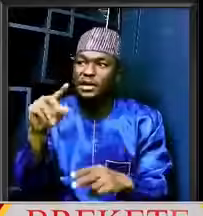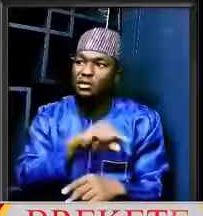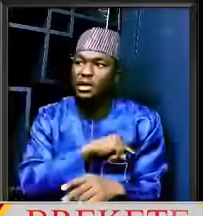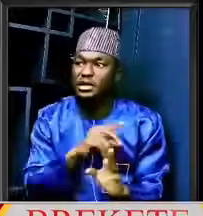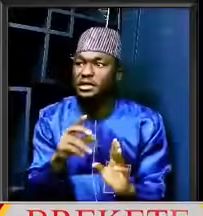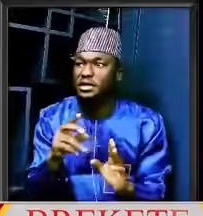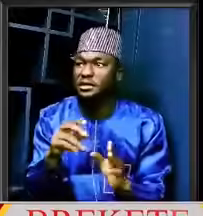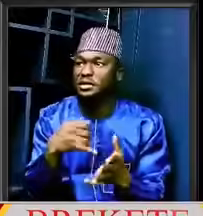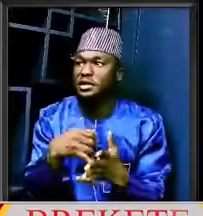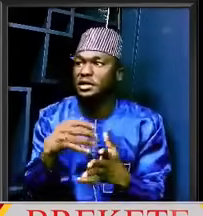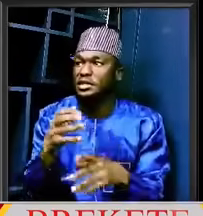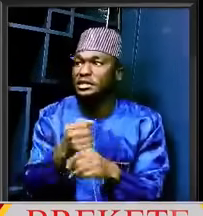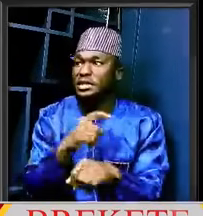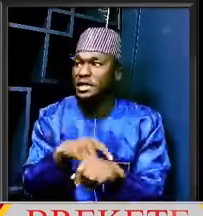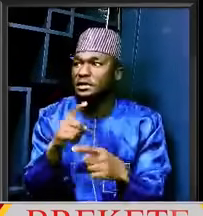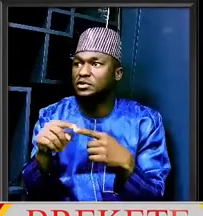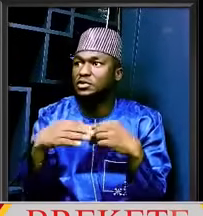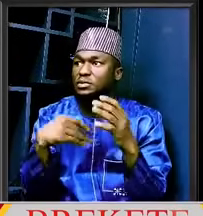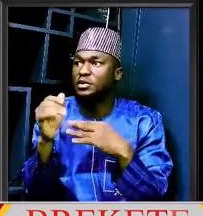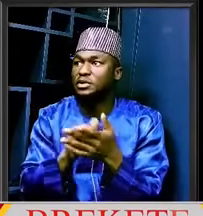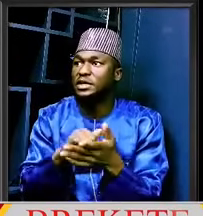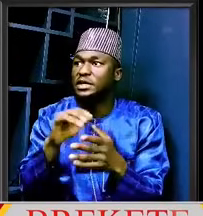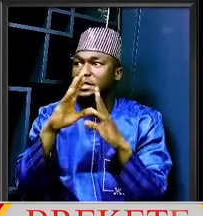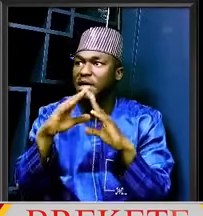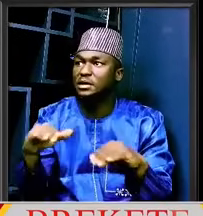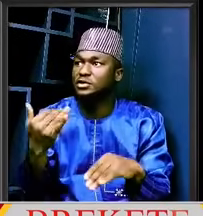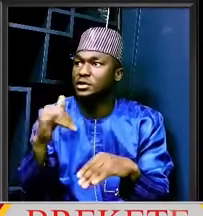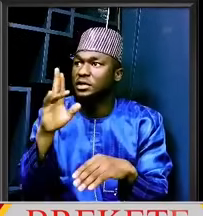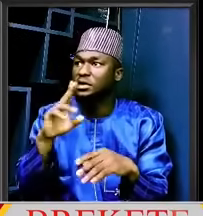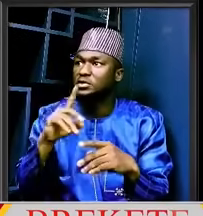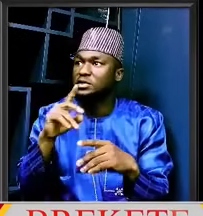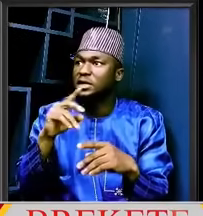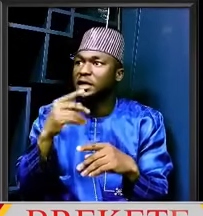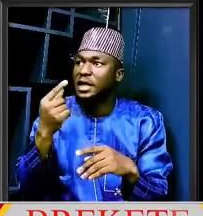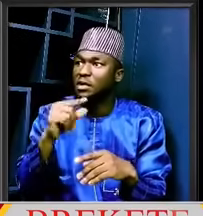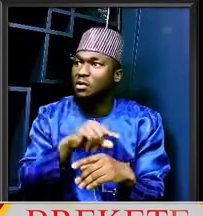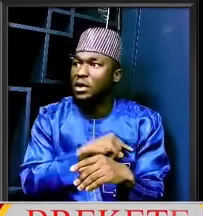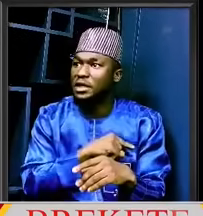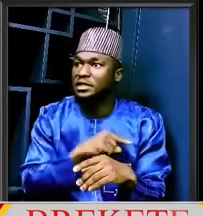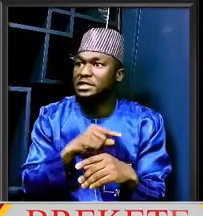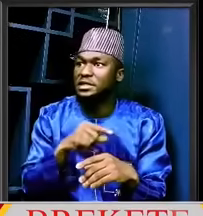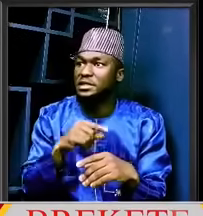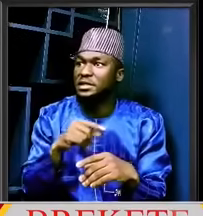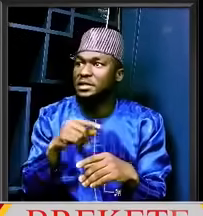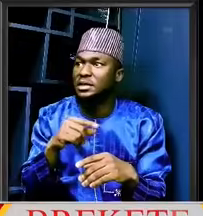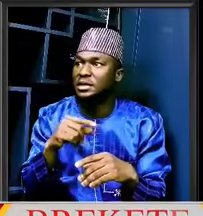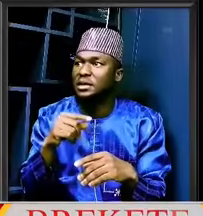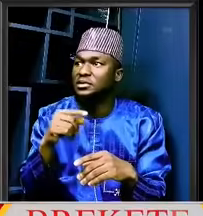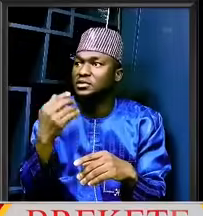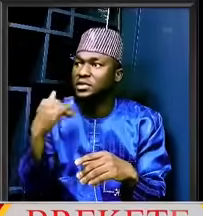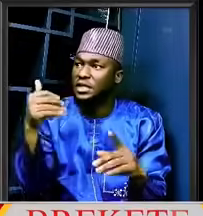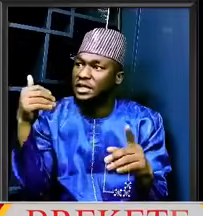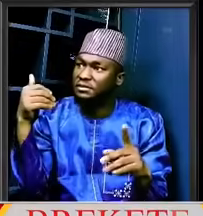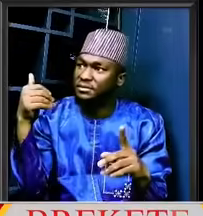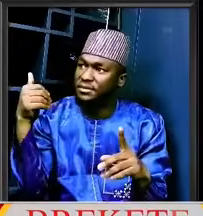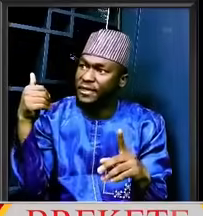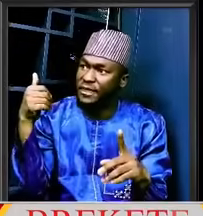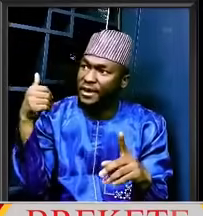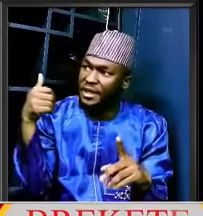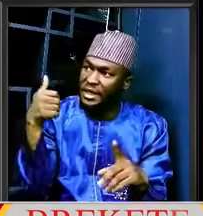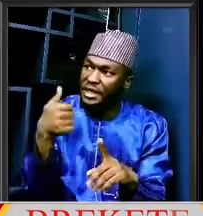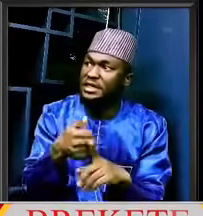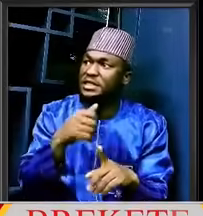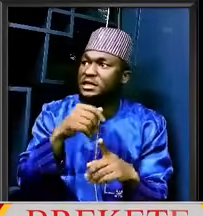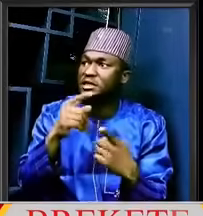She took her time to build that house. So she used very quality products. Even the doors were bulletproof doors. So they tried doing